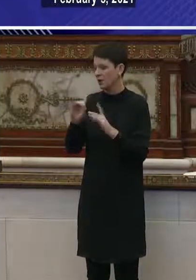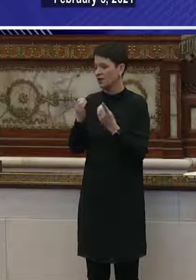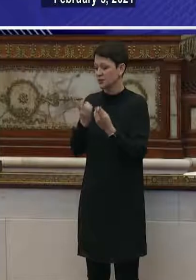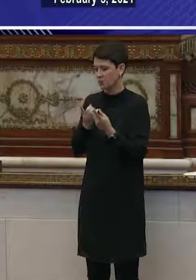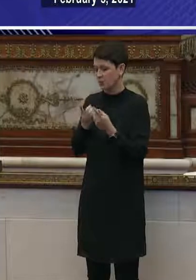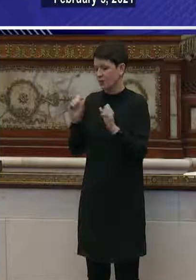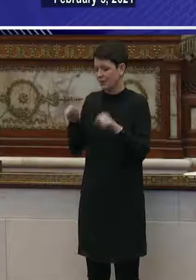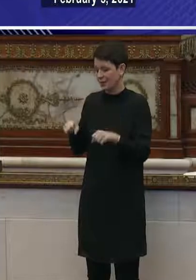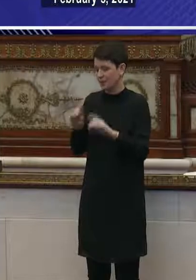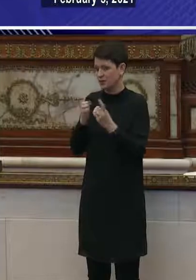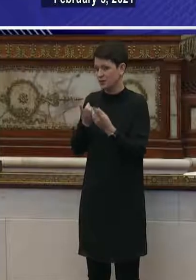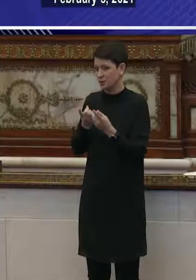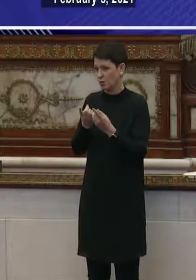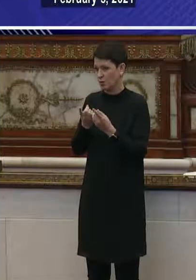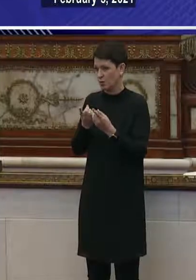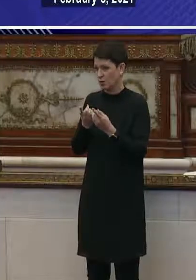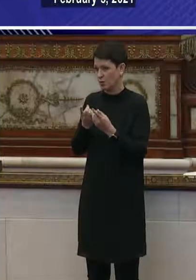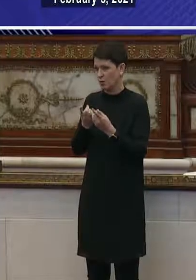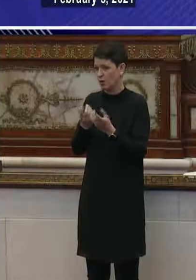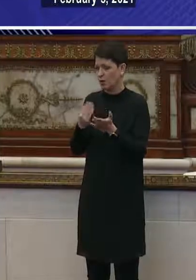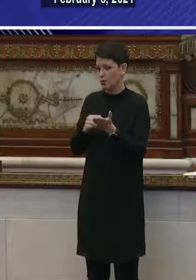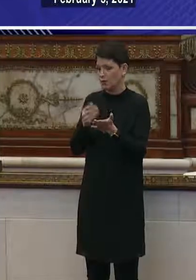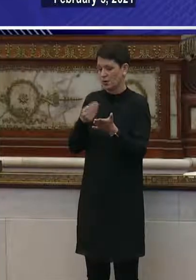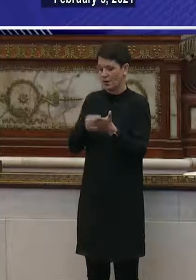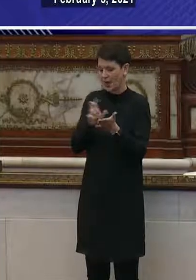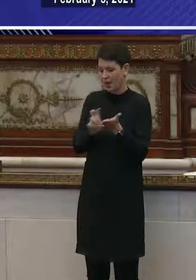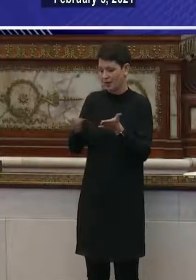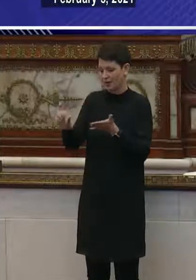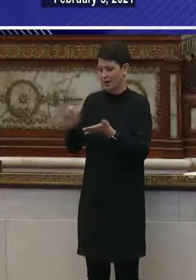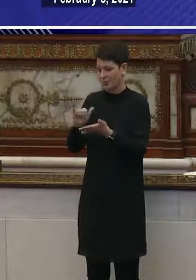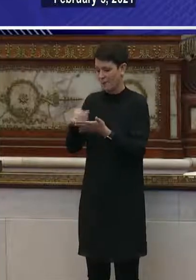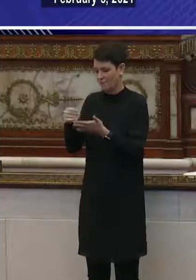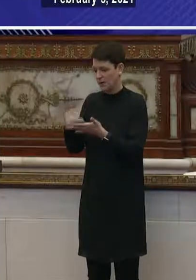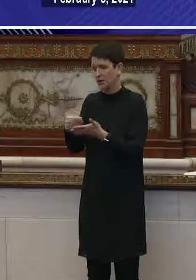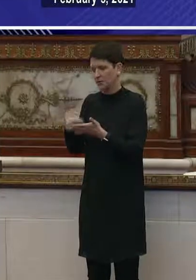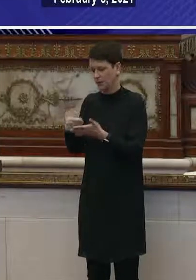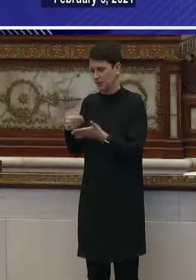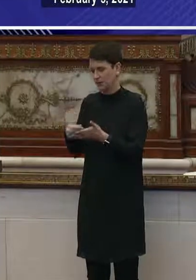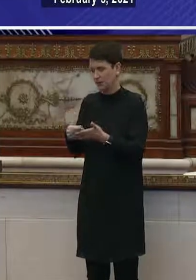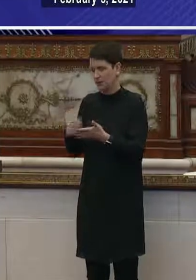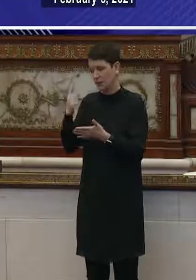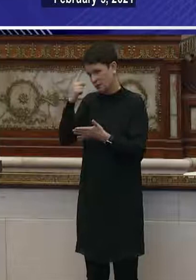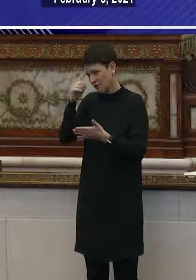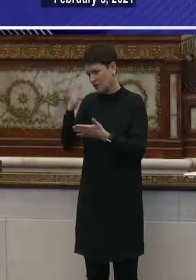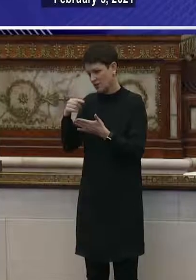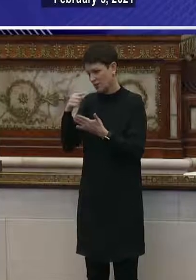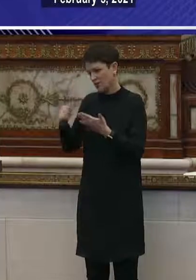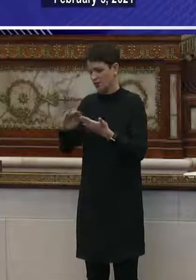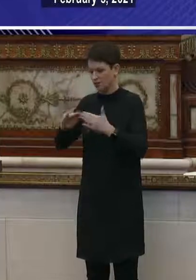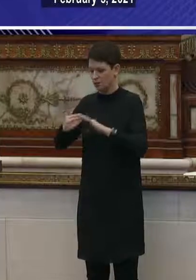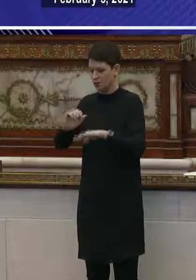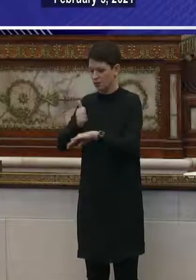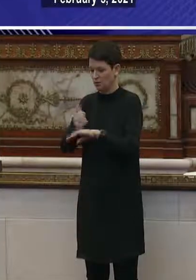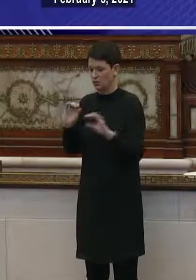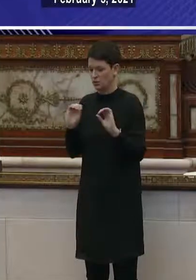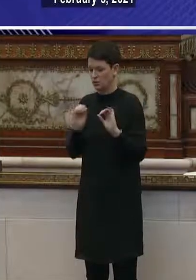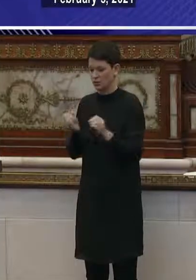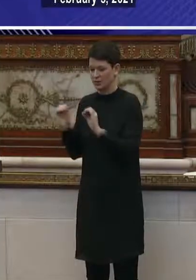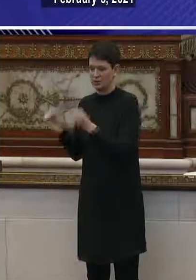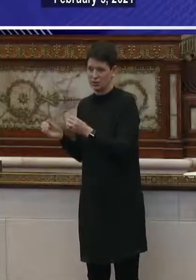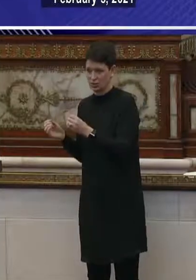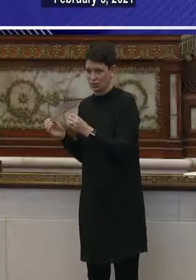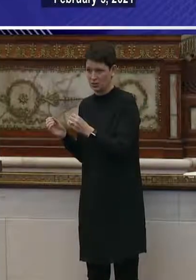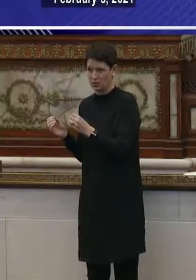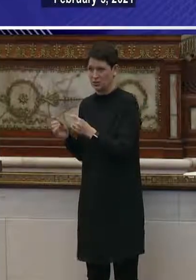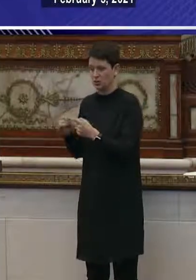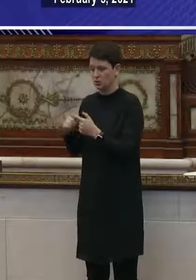can the department reallocate some of those funds for some of these community-based organizations, all right,